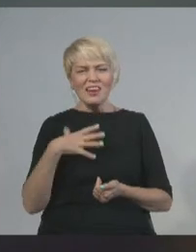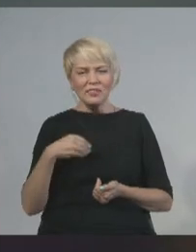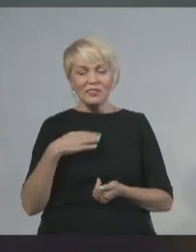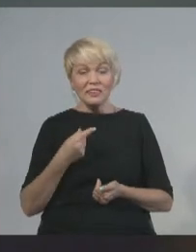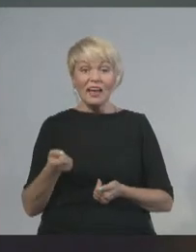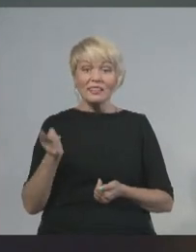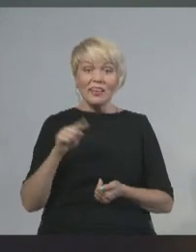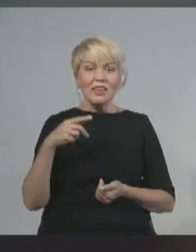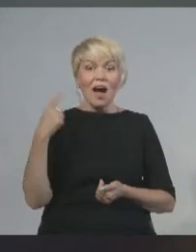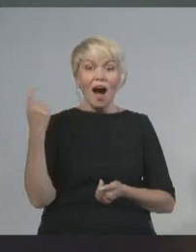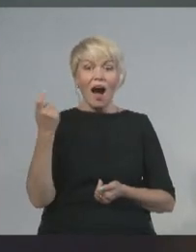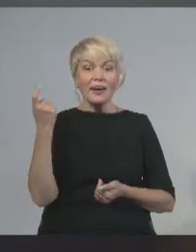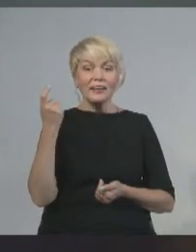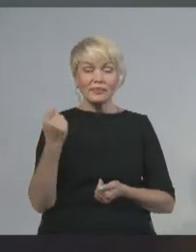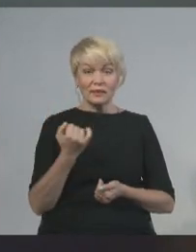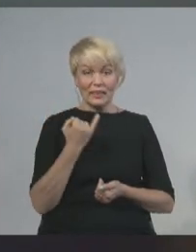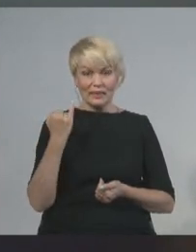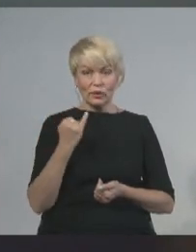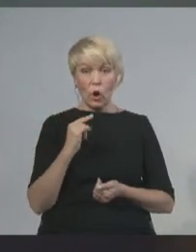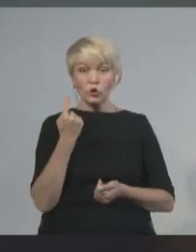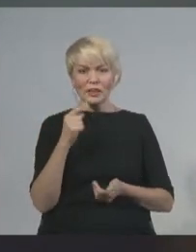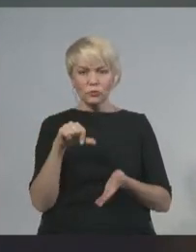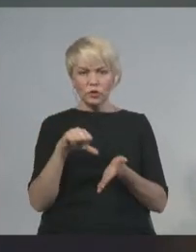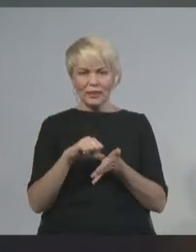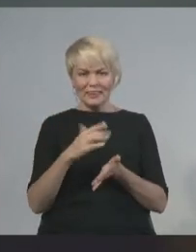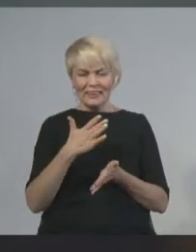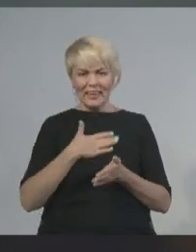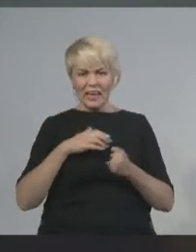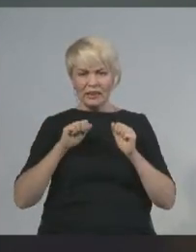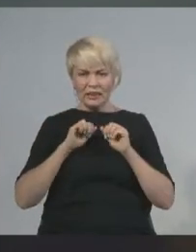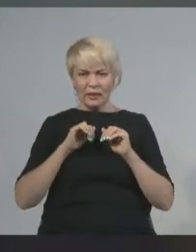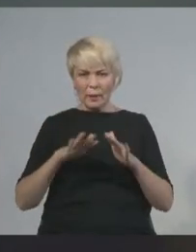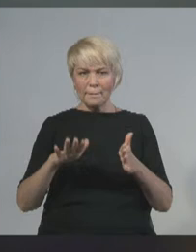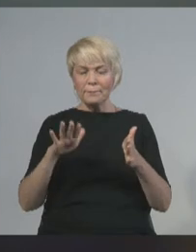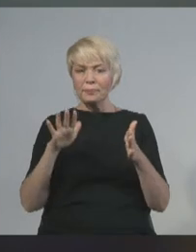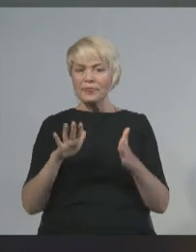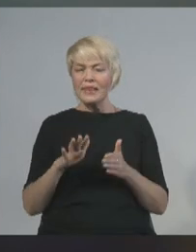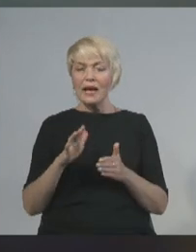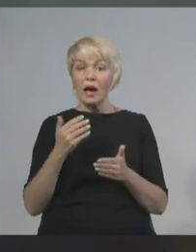it's the story from if one of the participants of our network